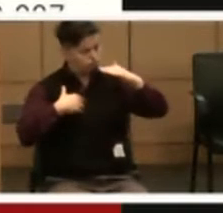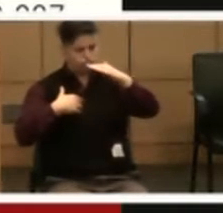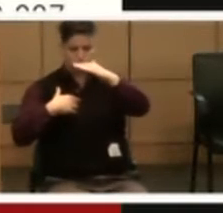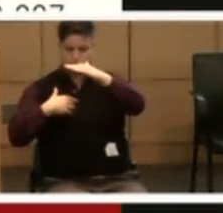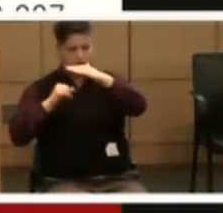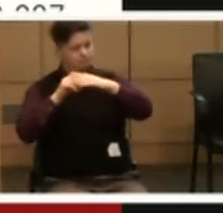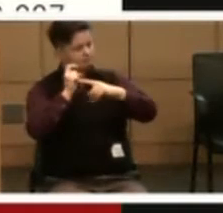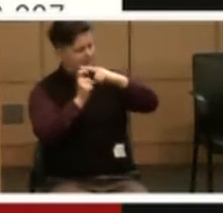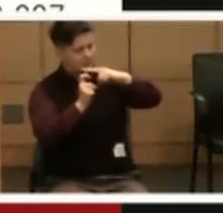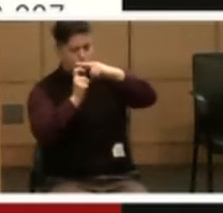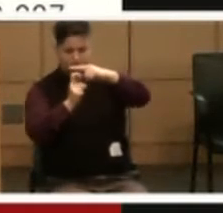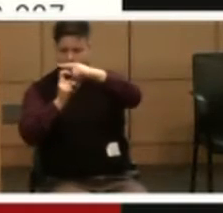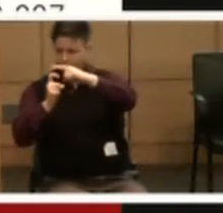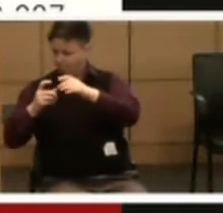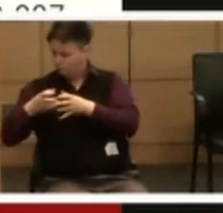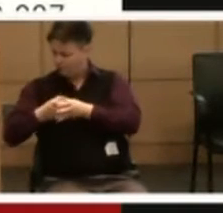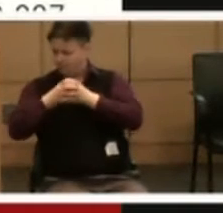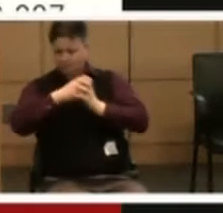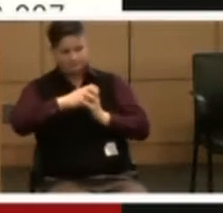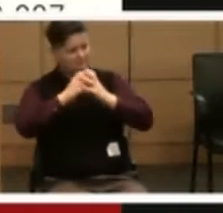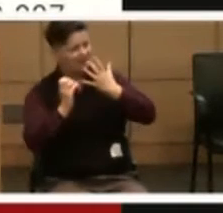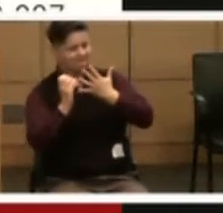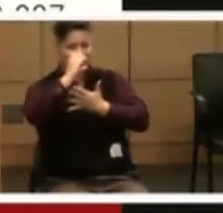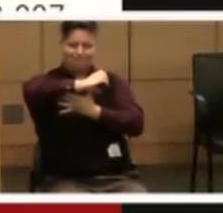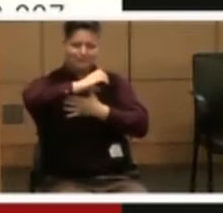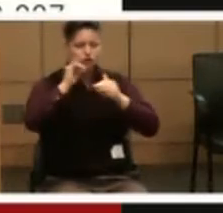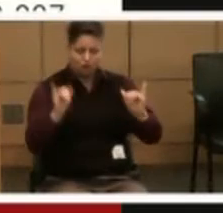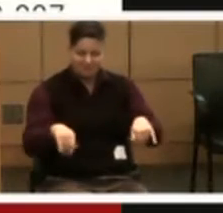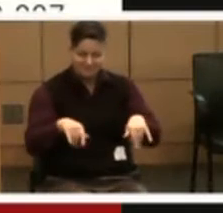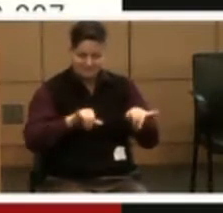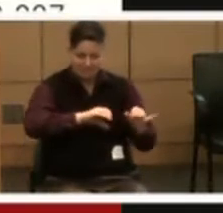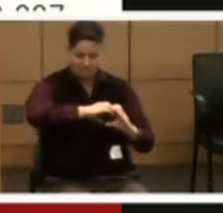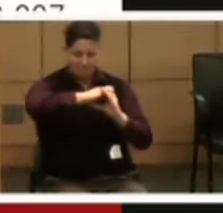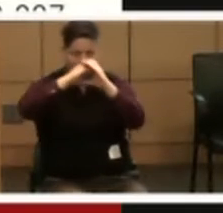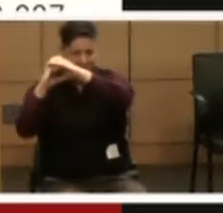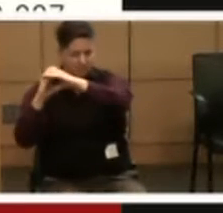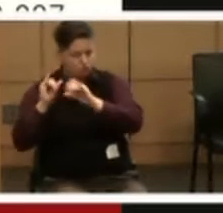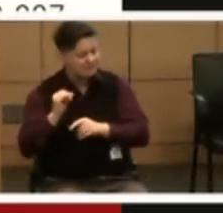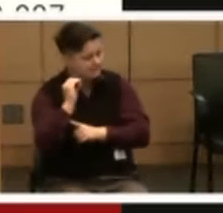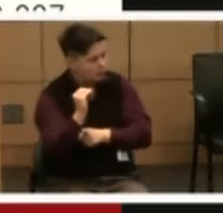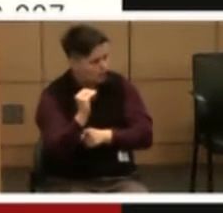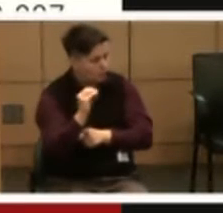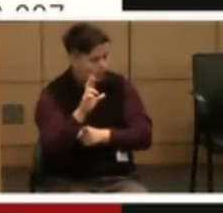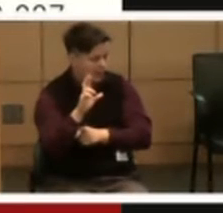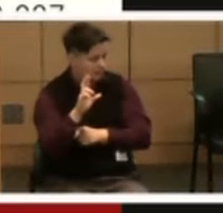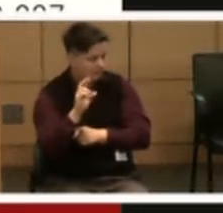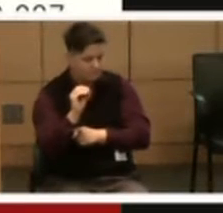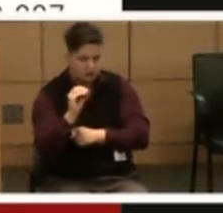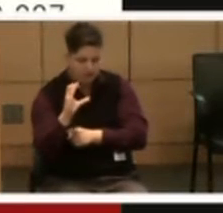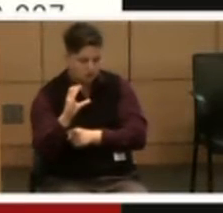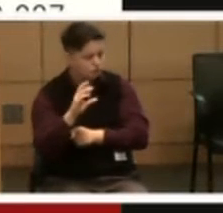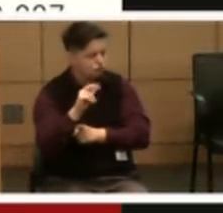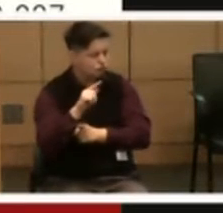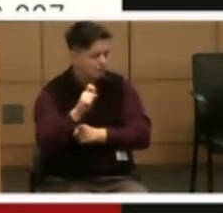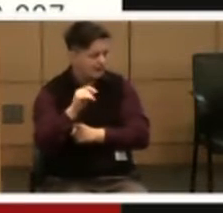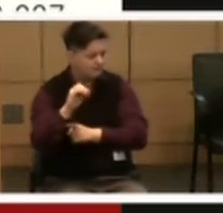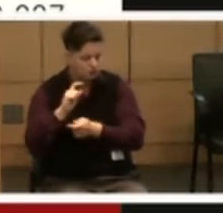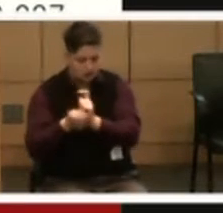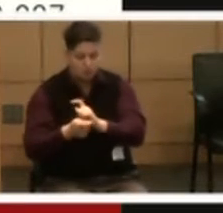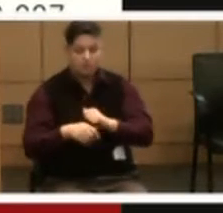same. It should be zero. And what we're seeing is that there are significant changes over time for the IQ